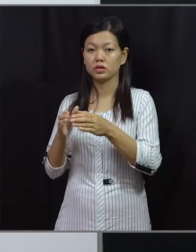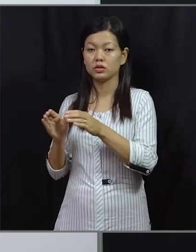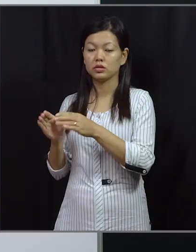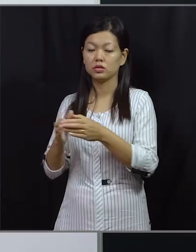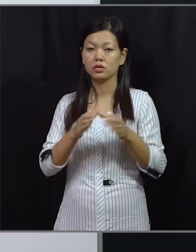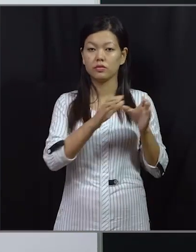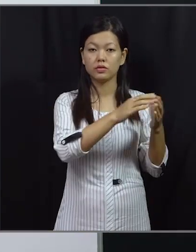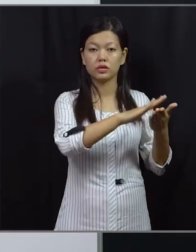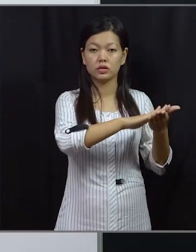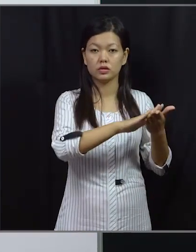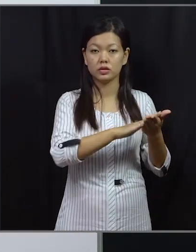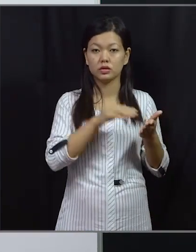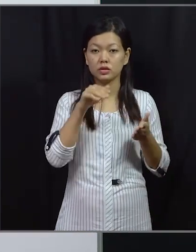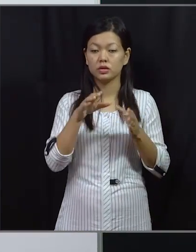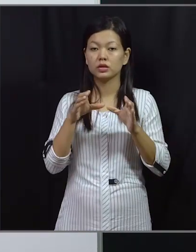which is